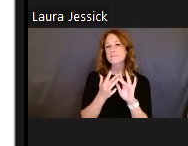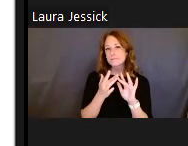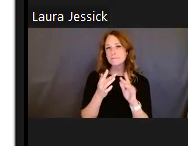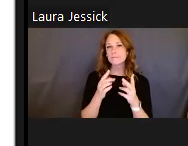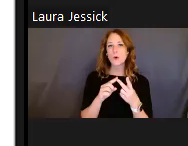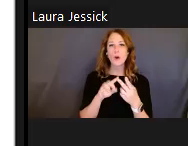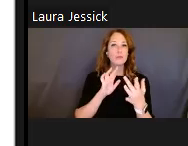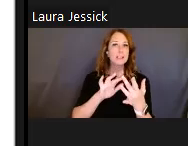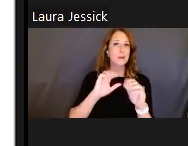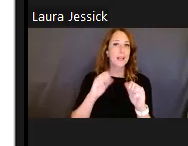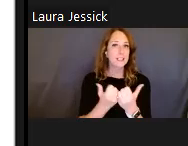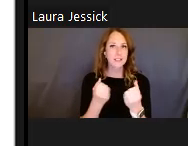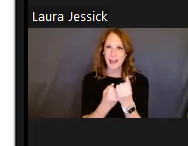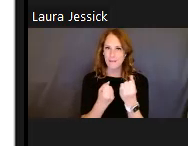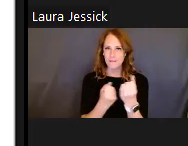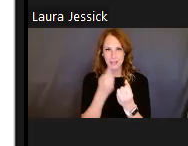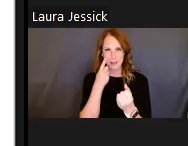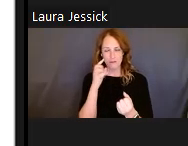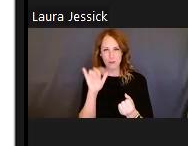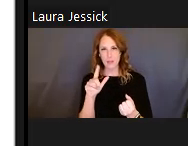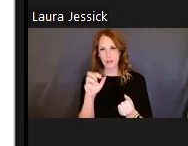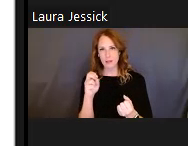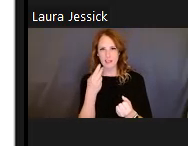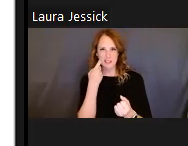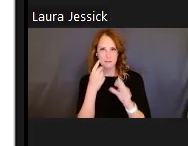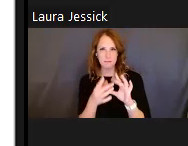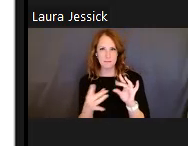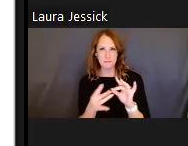agency, definitely advocate for that, like Leah said.